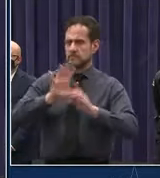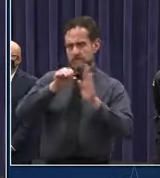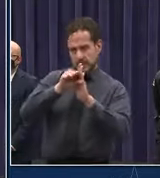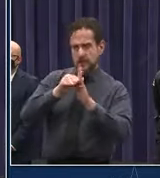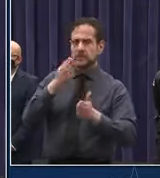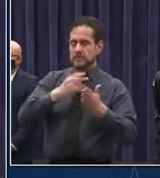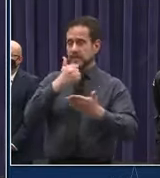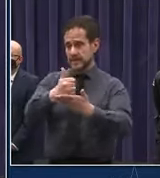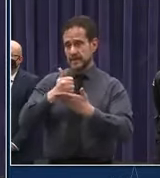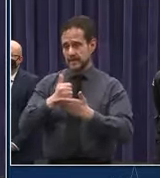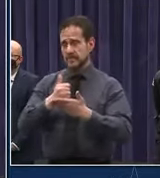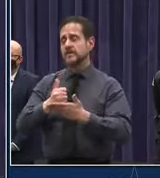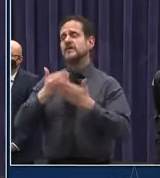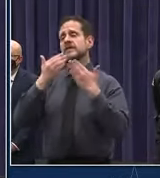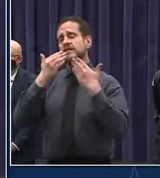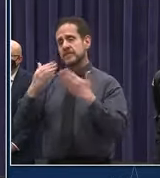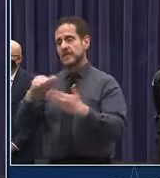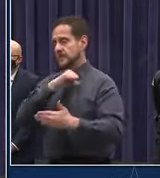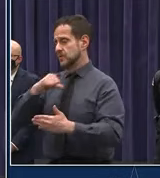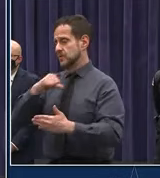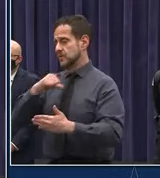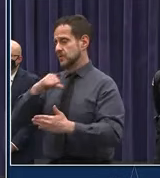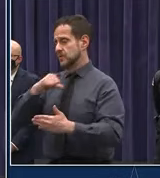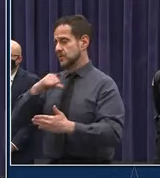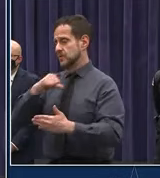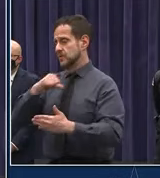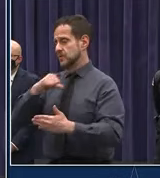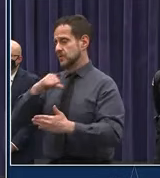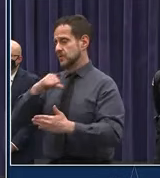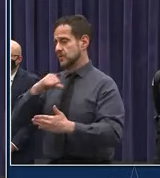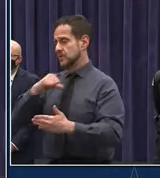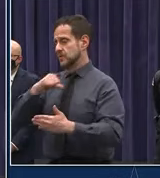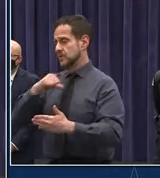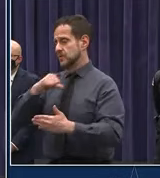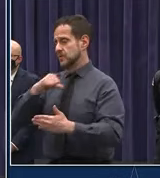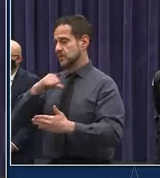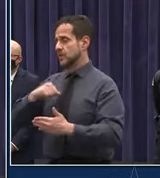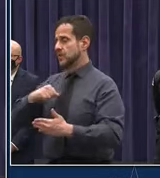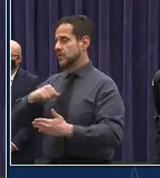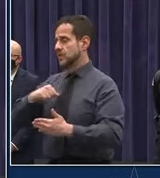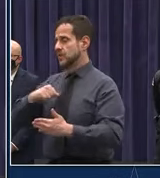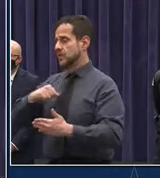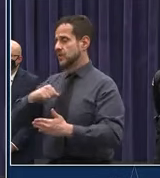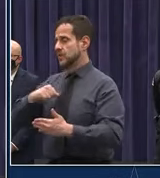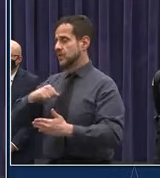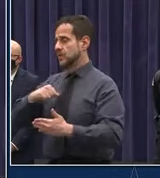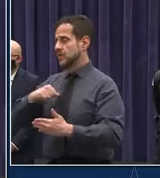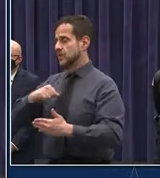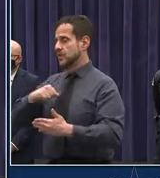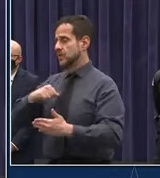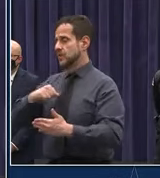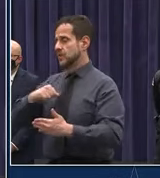two aldermen, Alderman Rodriguez and Alderman Cardenas, who I know themselves went door